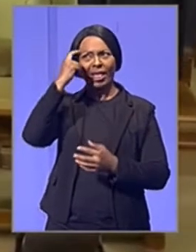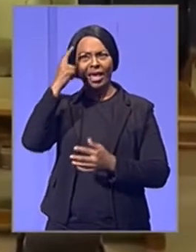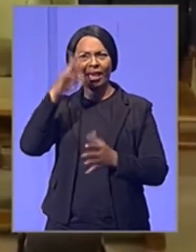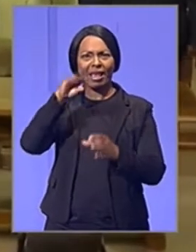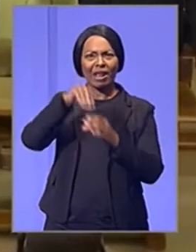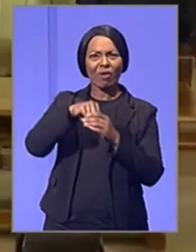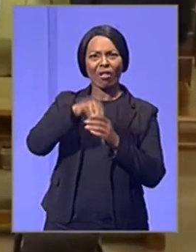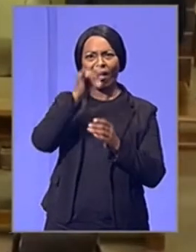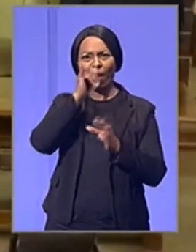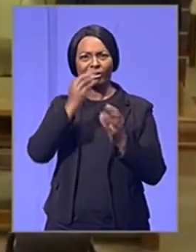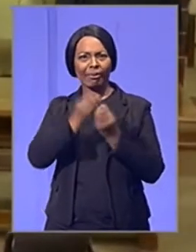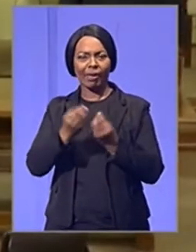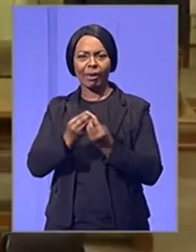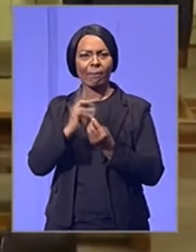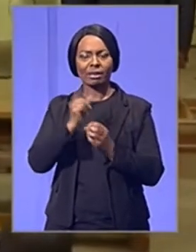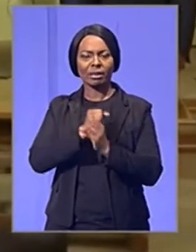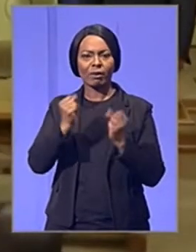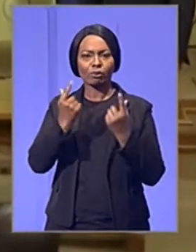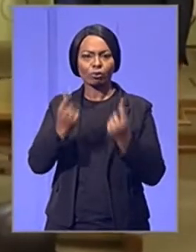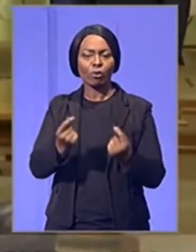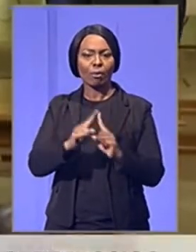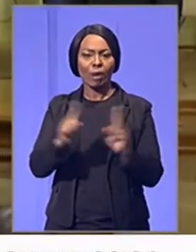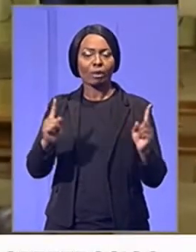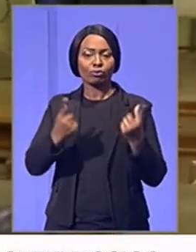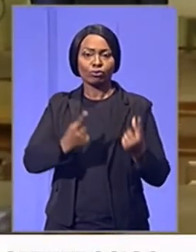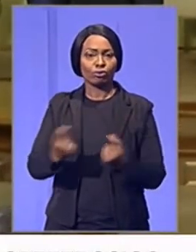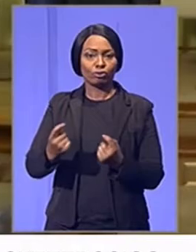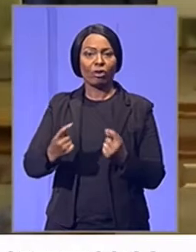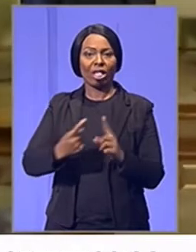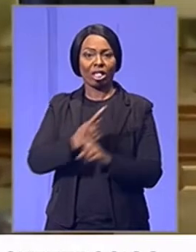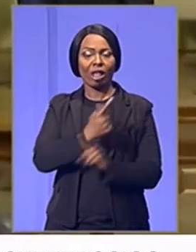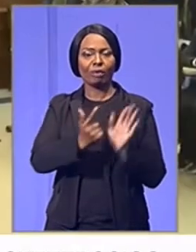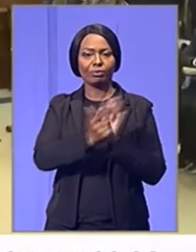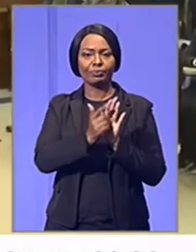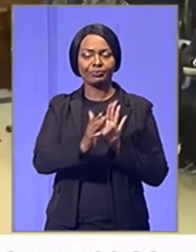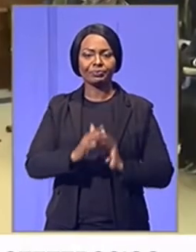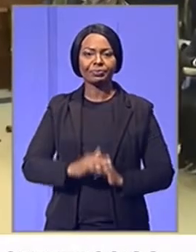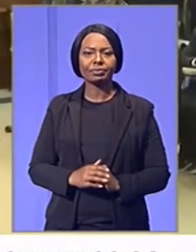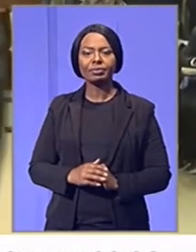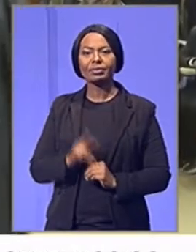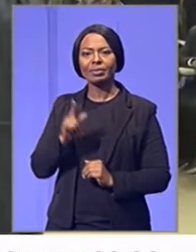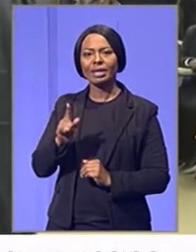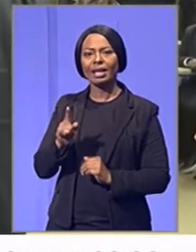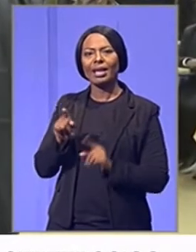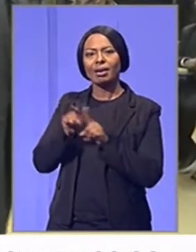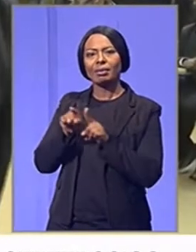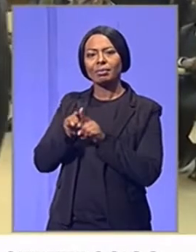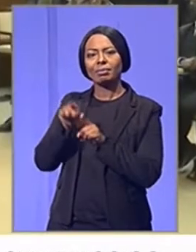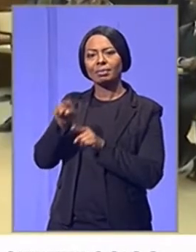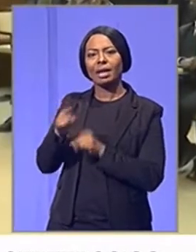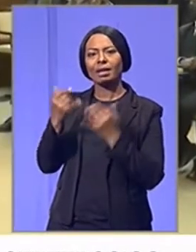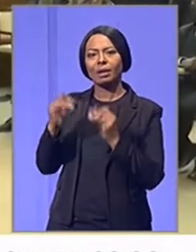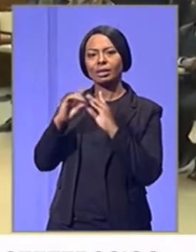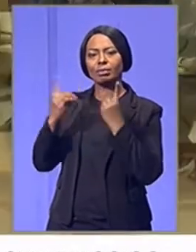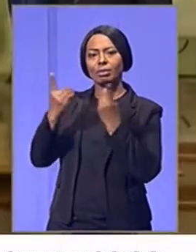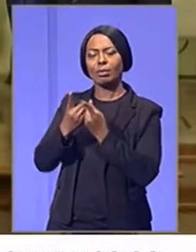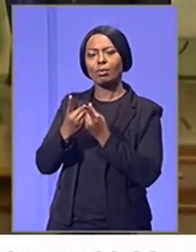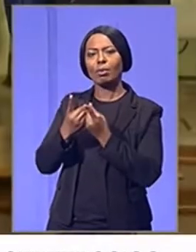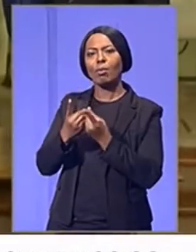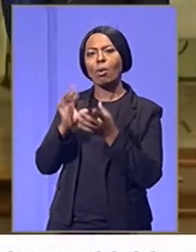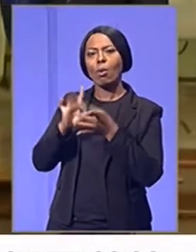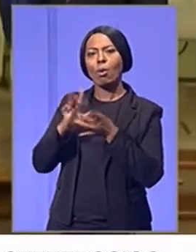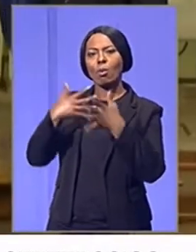ya bone ya Pegelo e samagane le mokgwa o puso ya Free State ka tiriso ya lefapha la matlo e dirisitseng botlhaswa diranta di